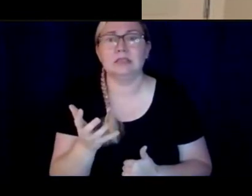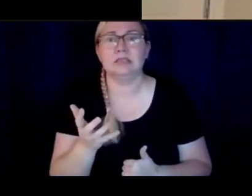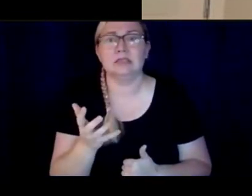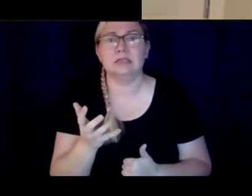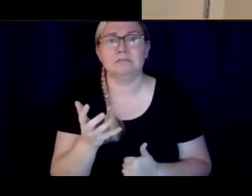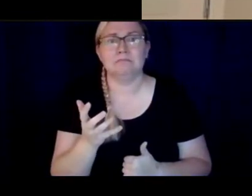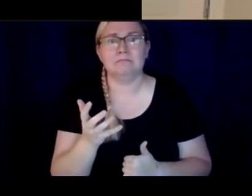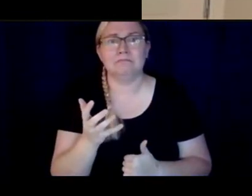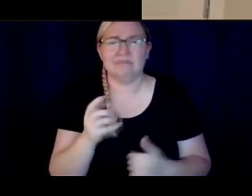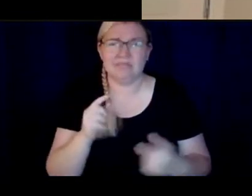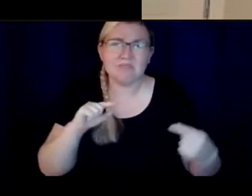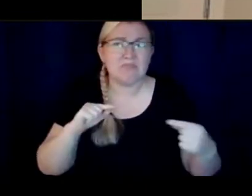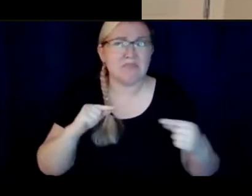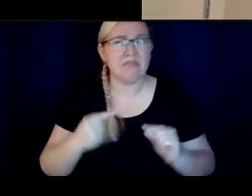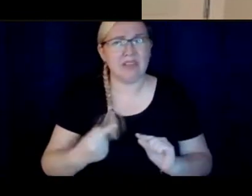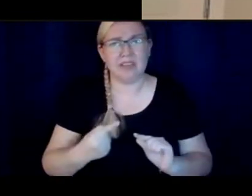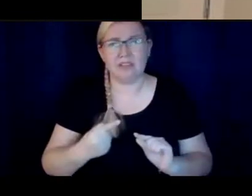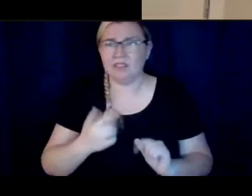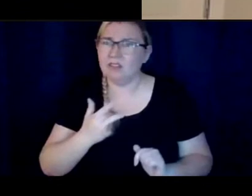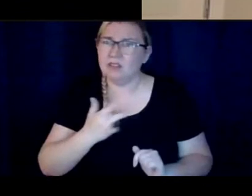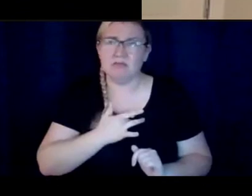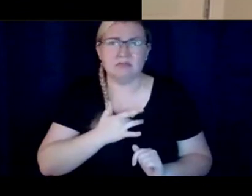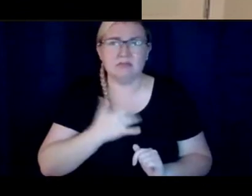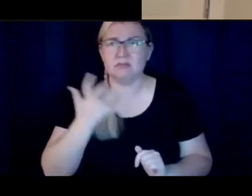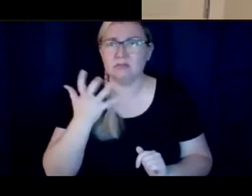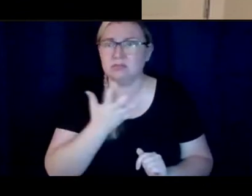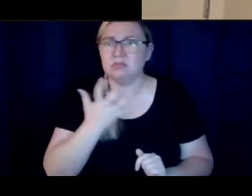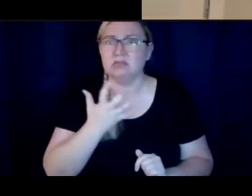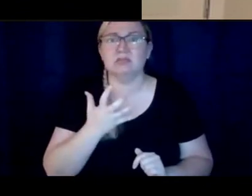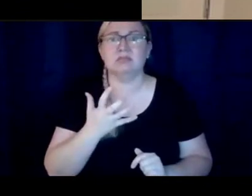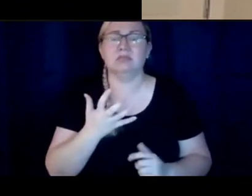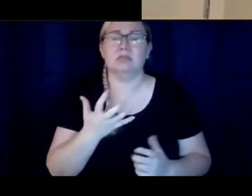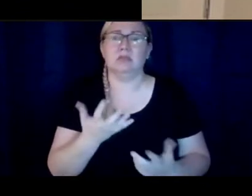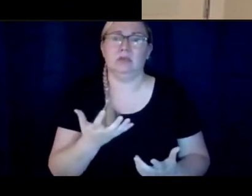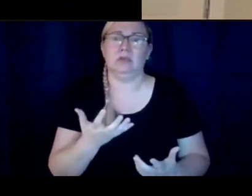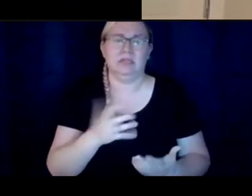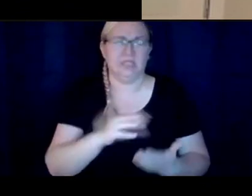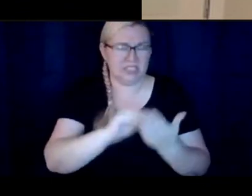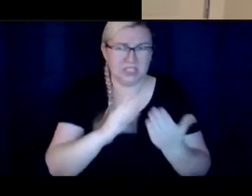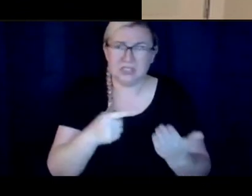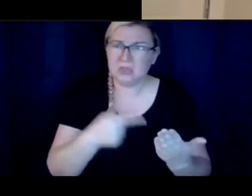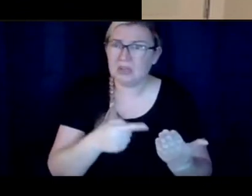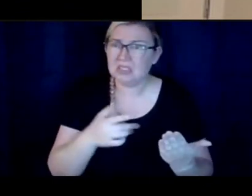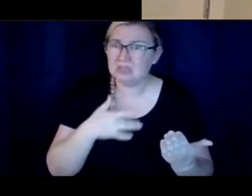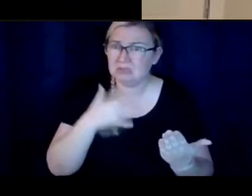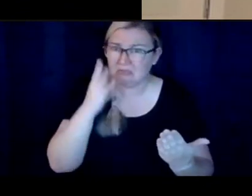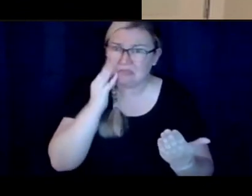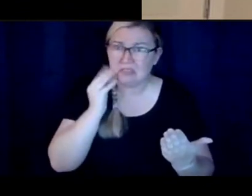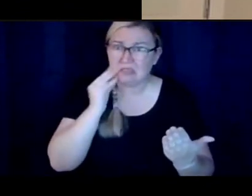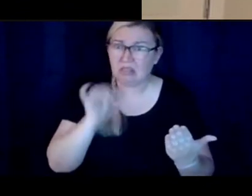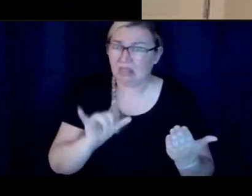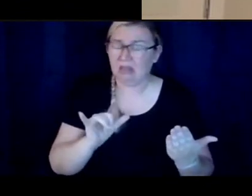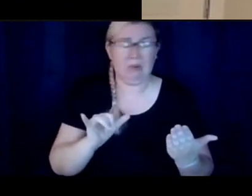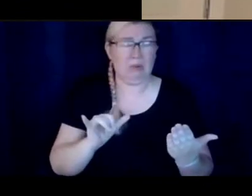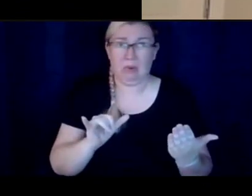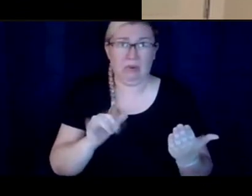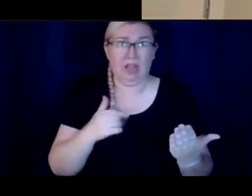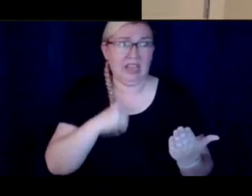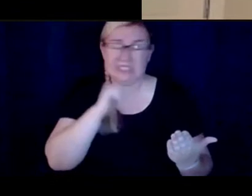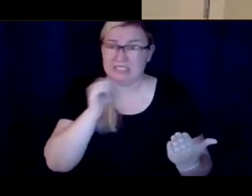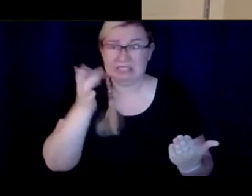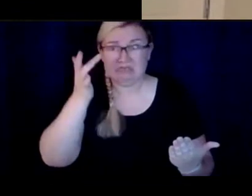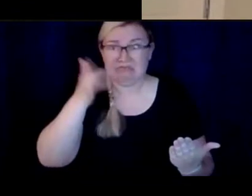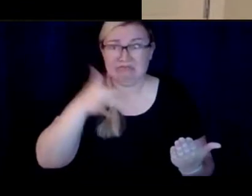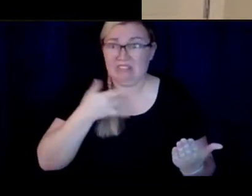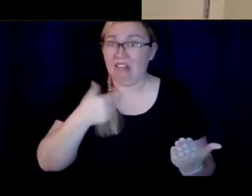pretty painful and enraging as a student. I didn't feel understood or